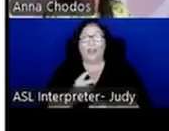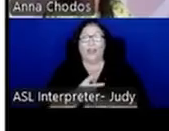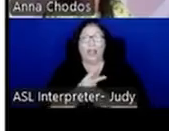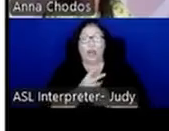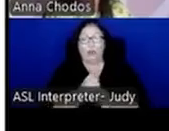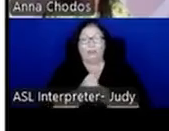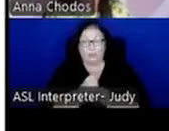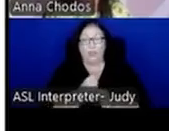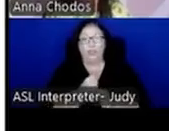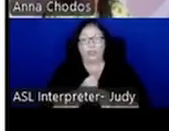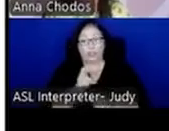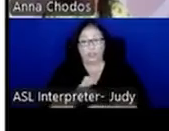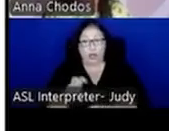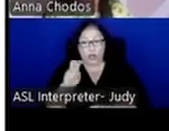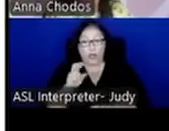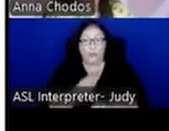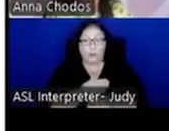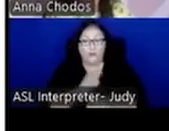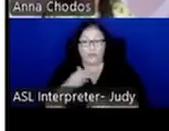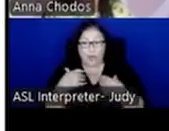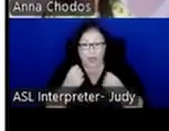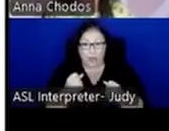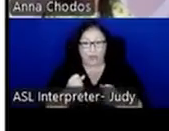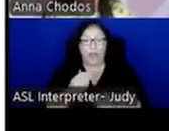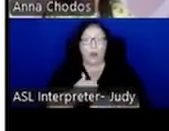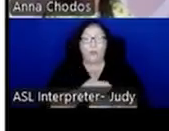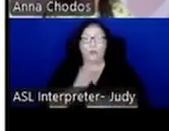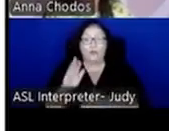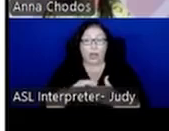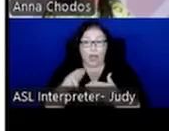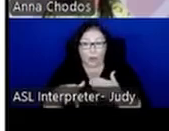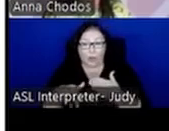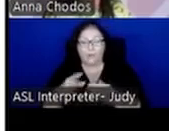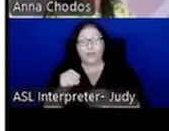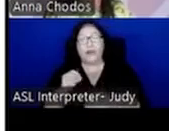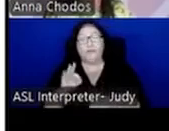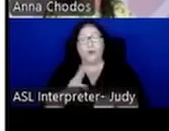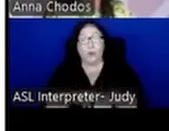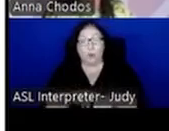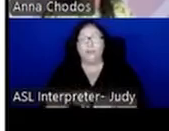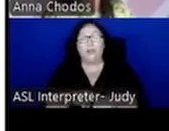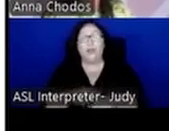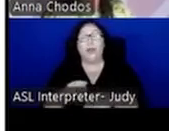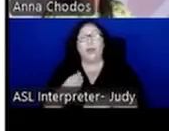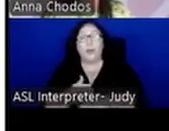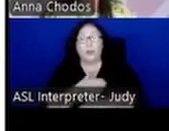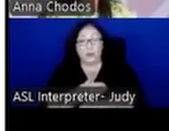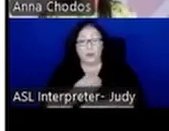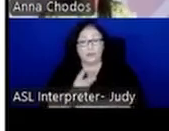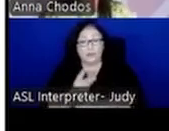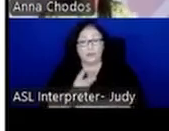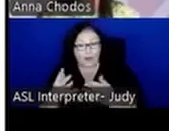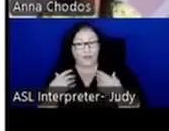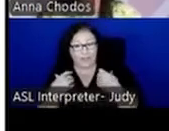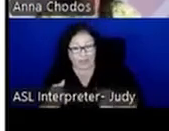their health, it improves their outcomes, and it, of course, improves the caregiver's health, well-being, and outcomes as well.